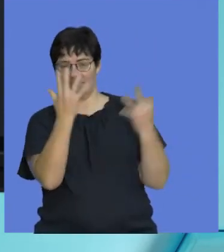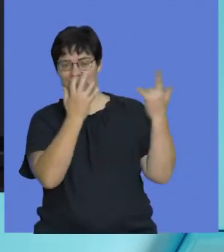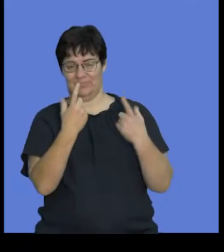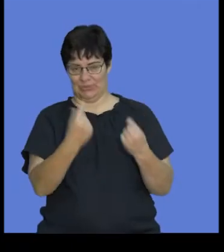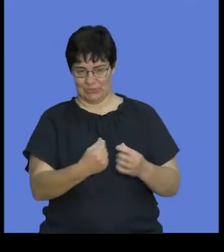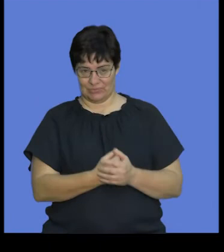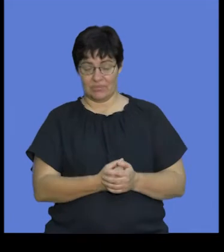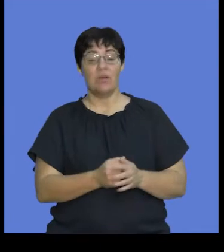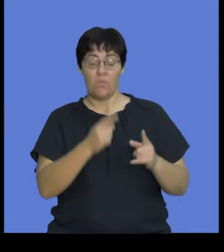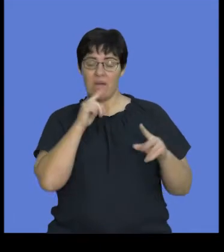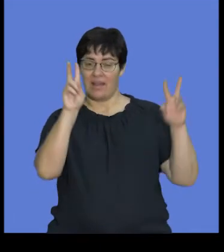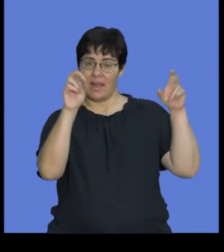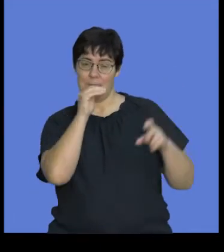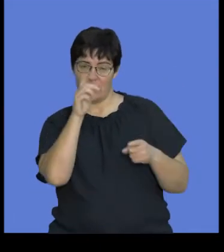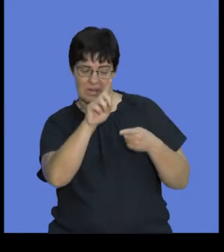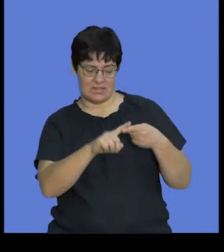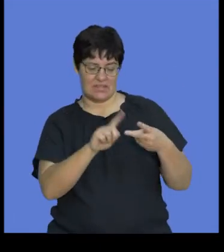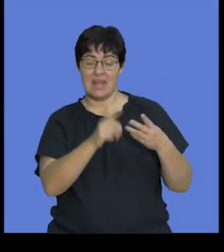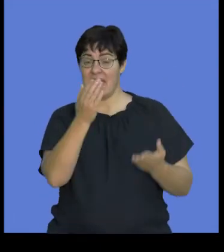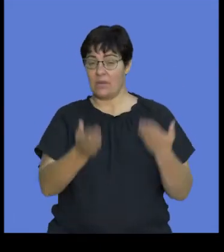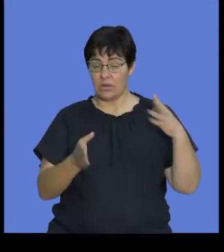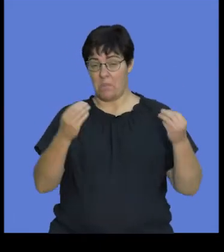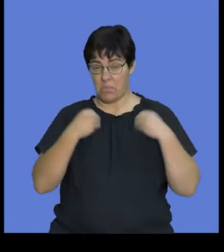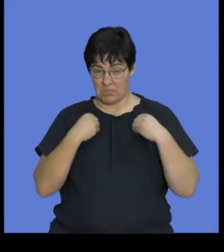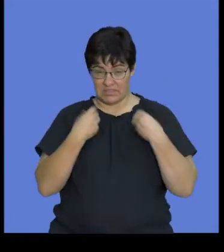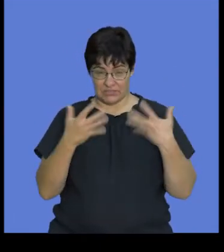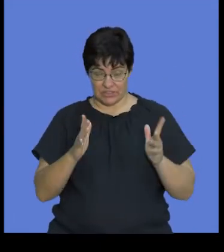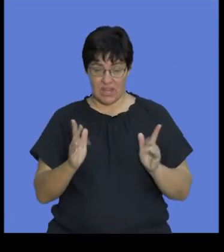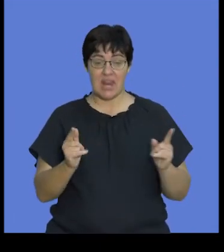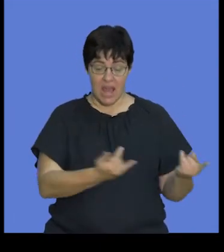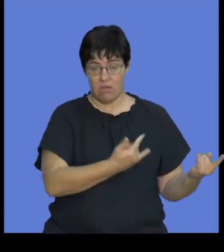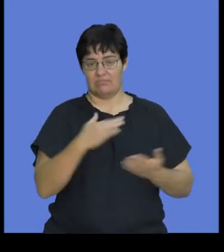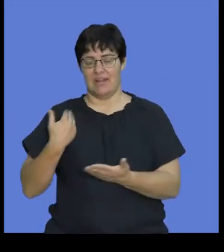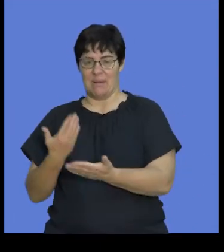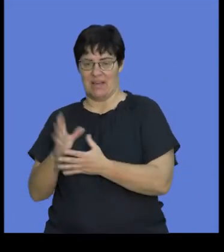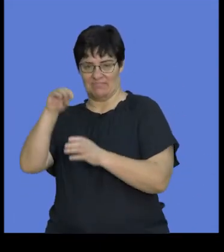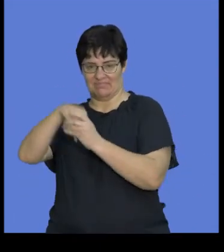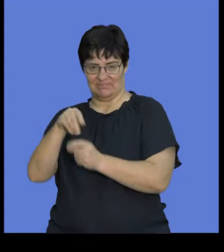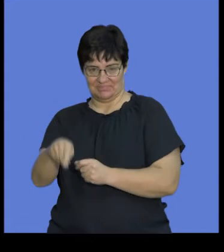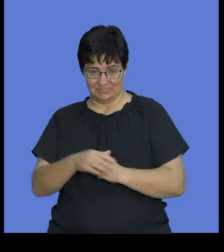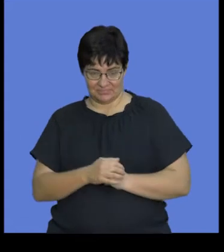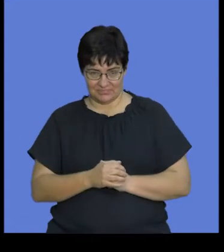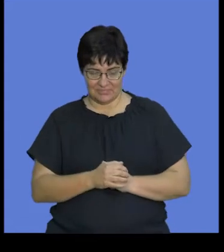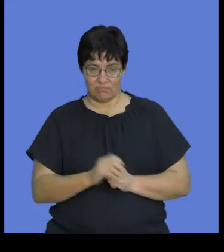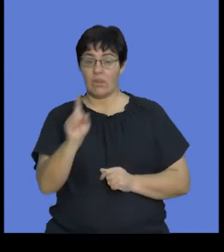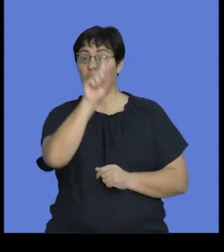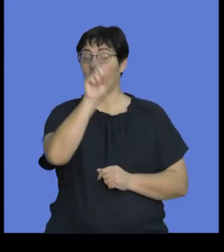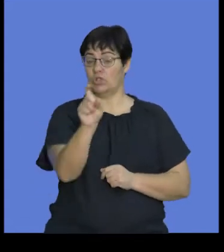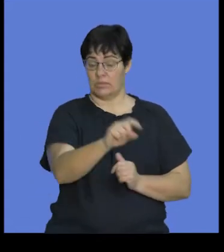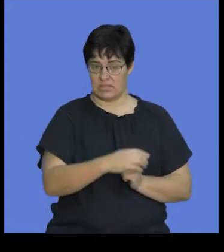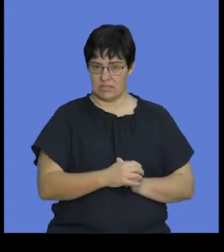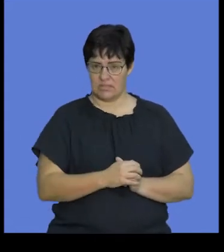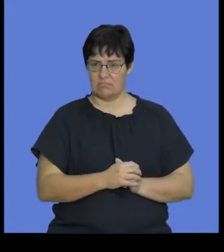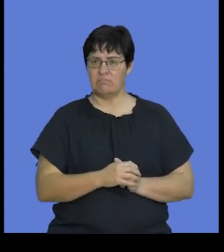we've done the definition, we've done the equations, and we've done the properties. Now let's apply it. So here's our question.